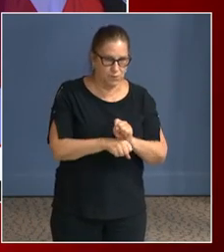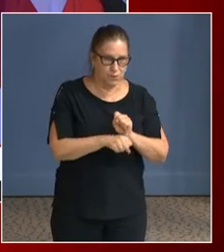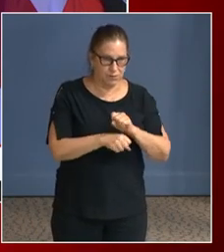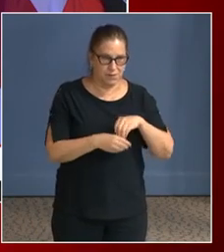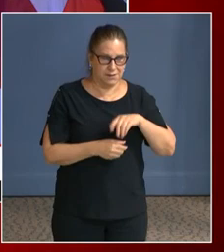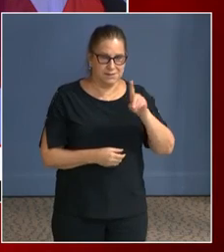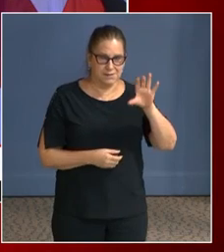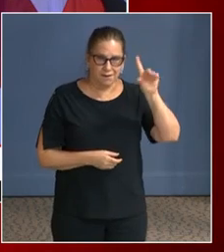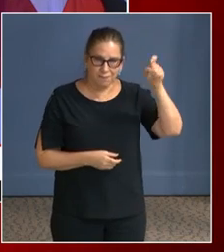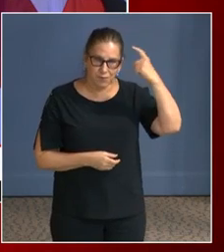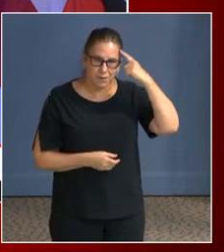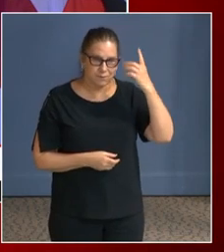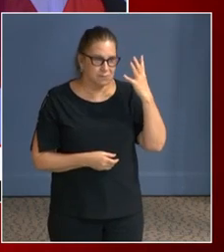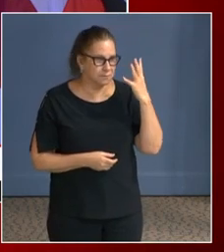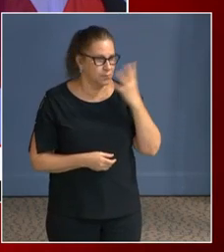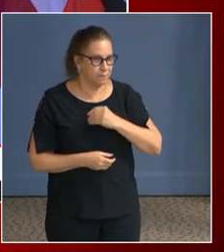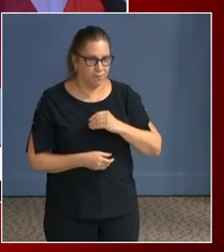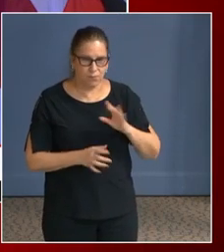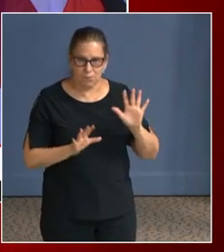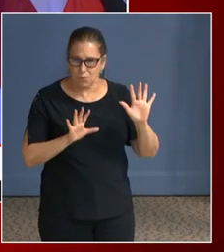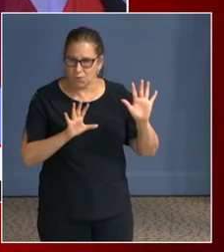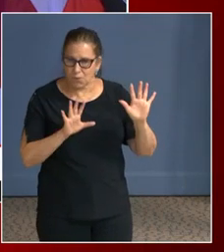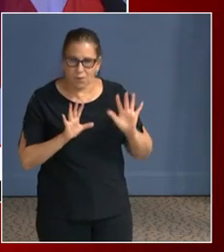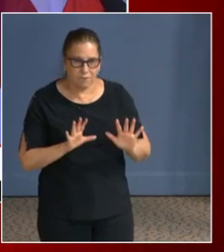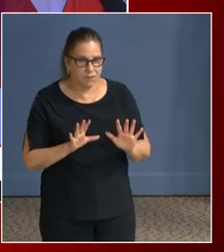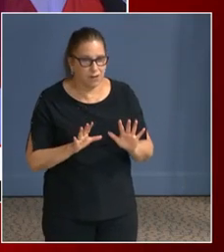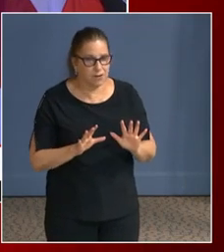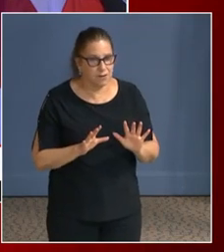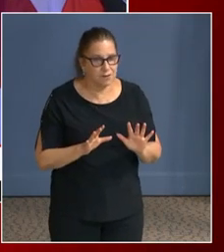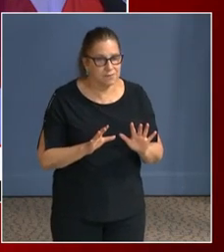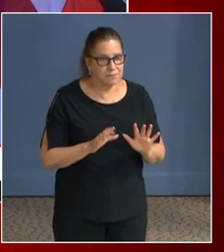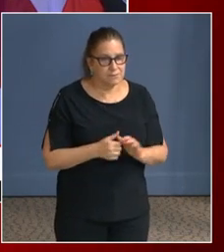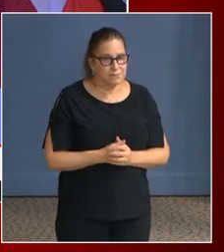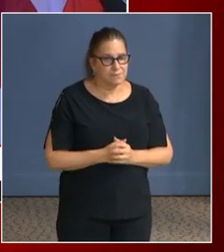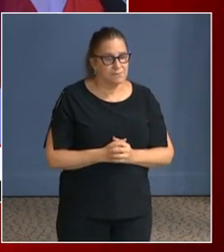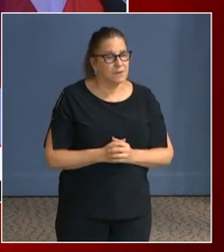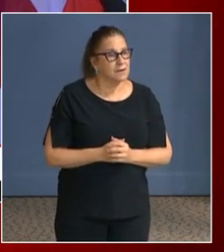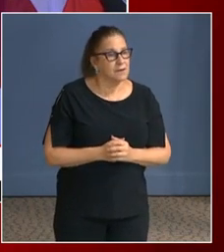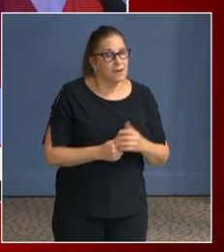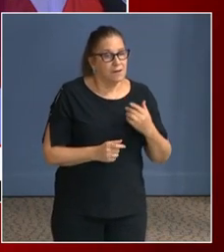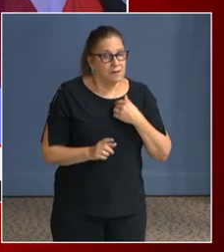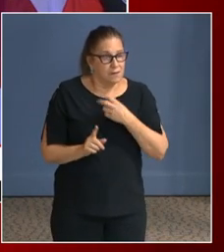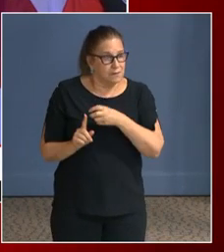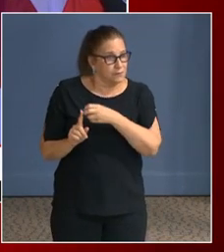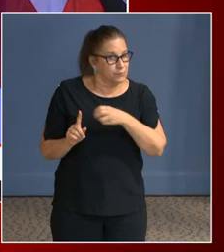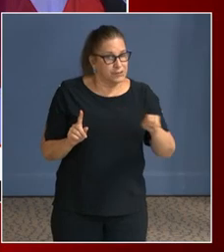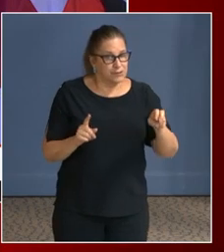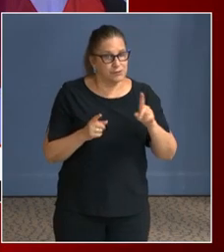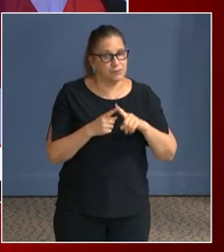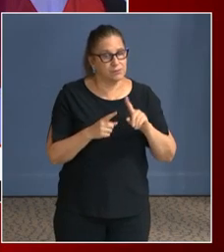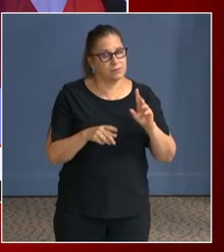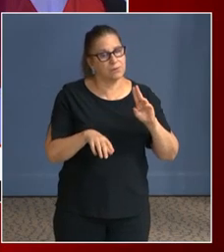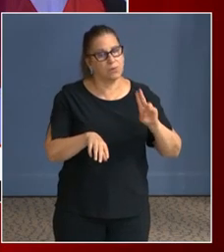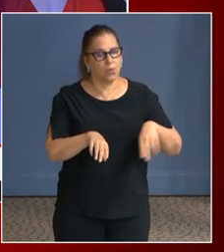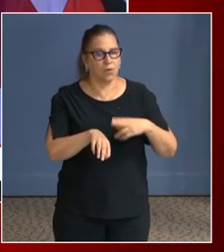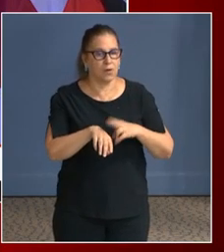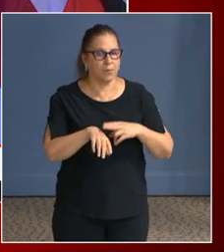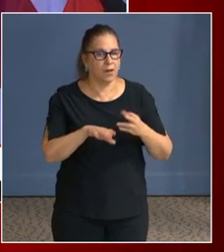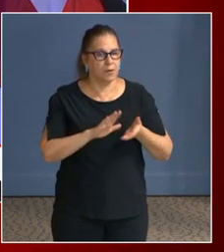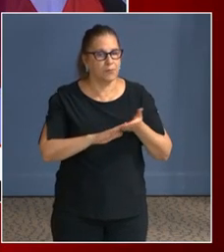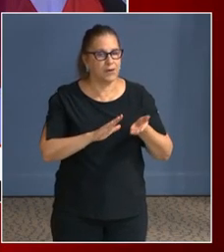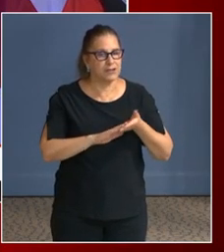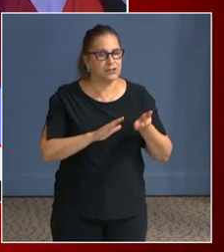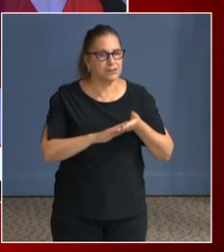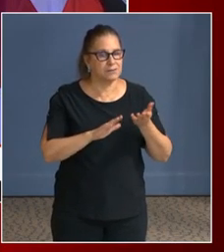a couple of days, we switched from our normal operation to a modified operation that included